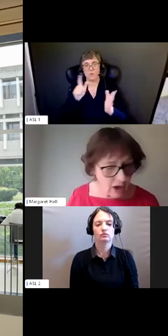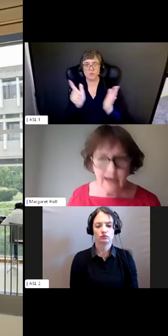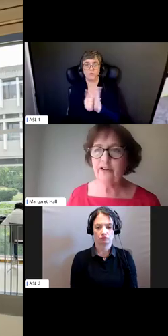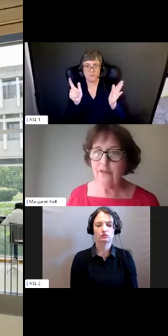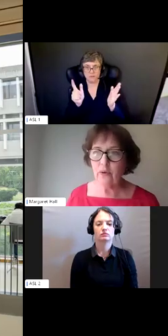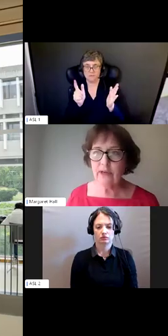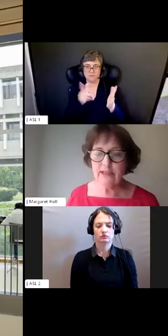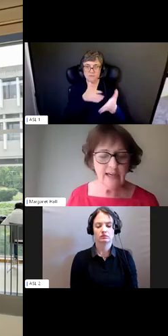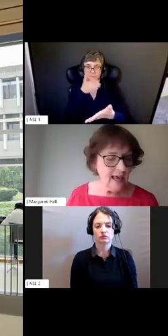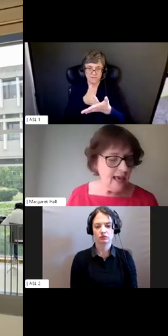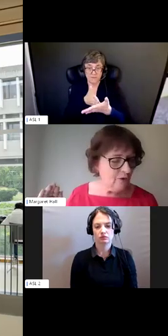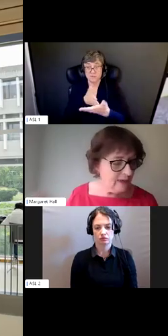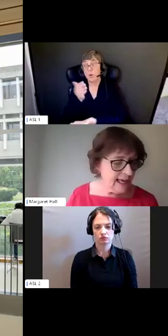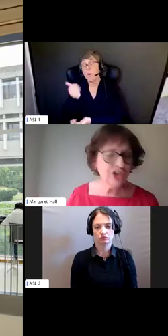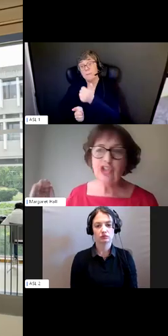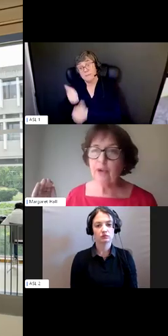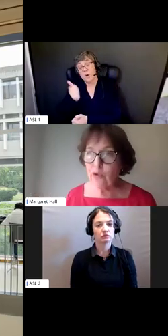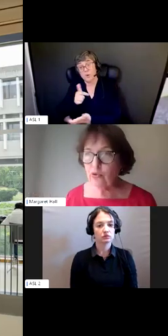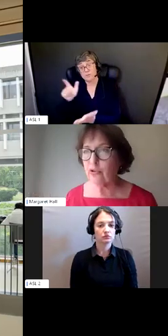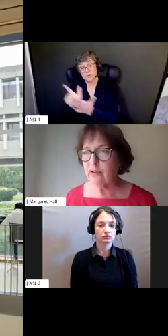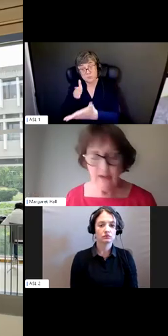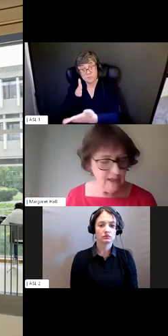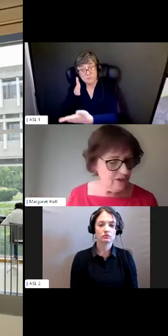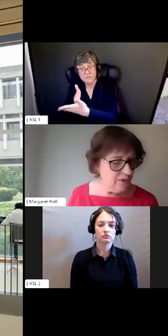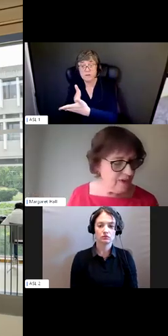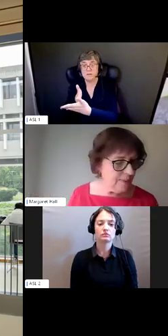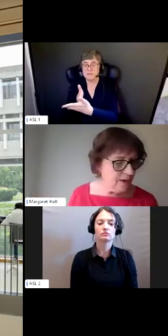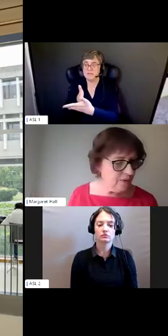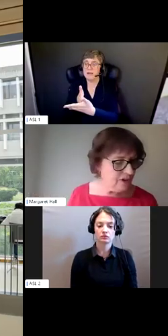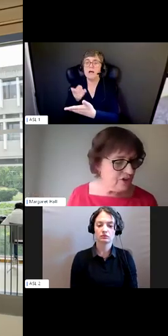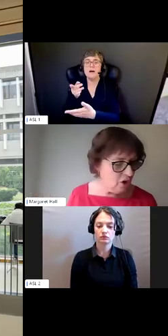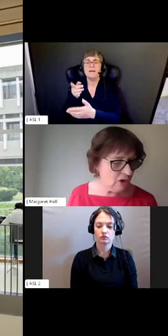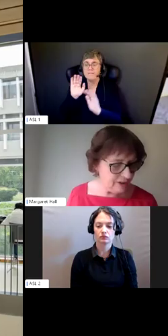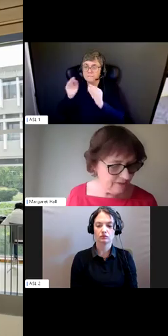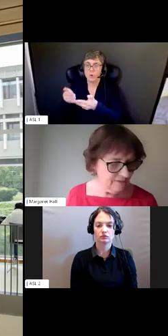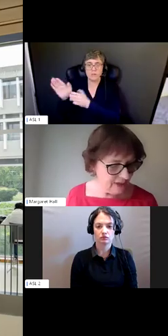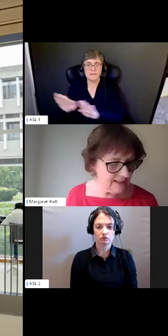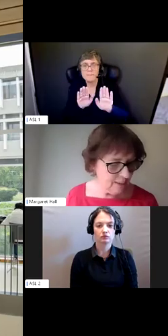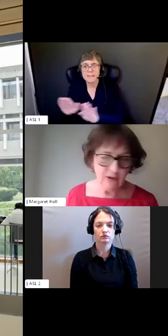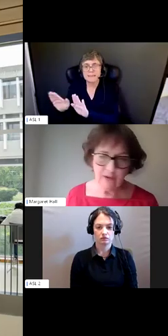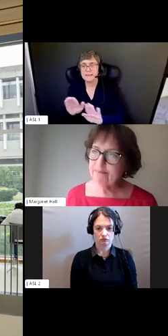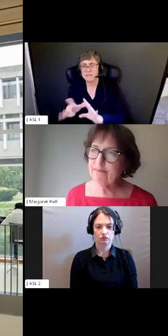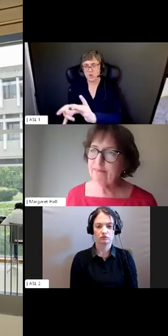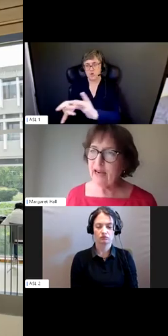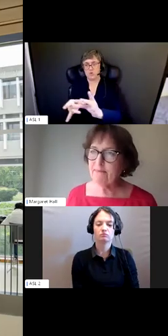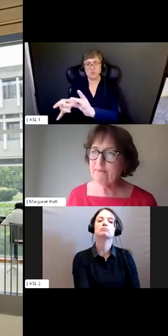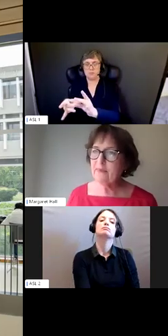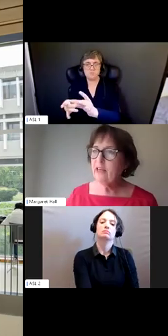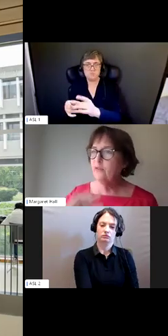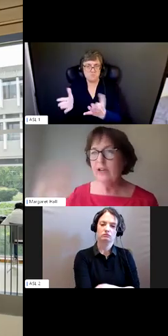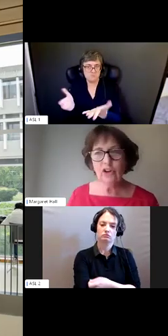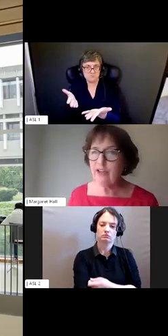are conduct focused and relationship neutral. So think about assault, for example,